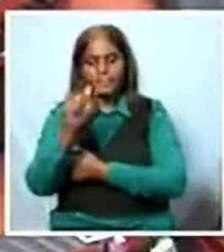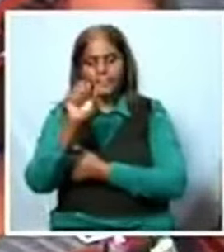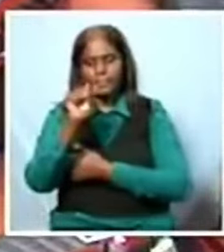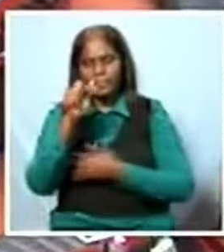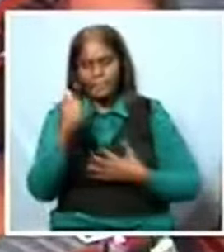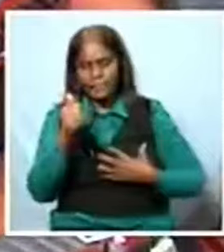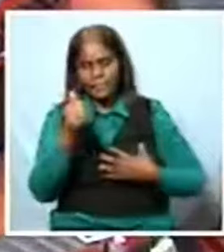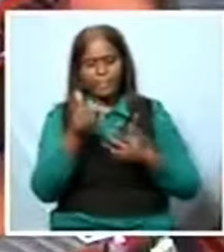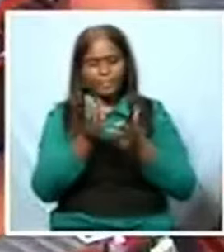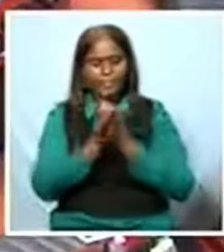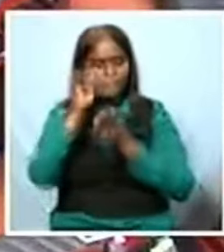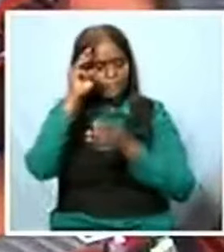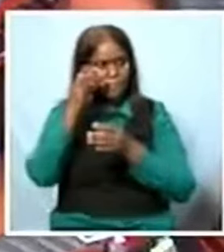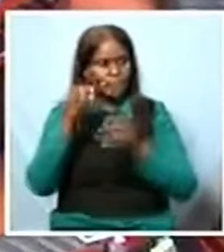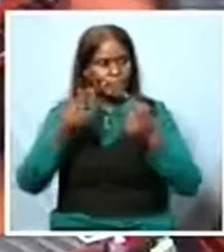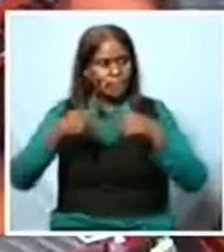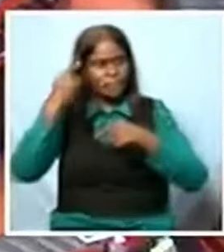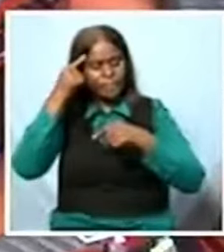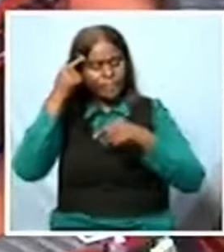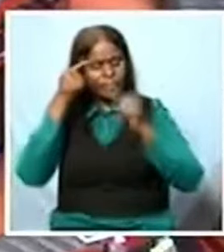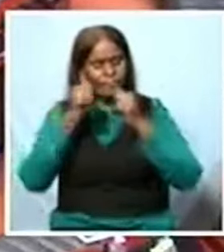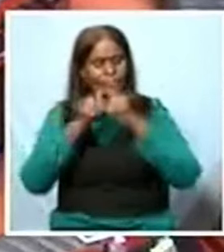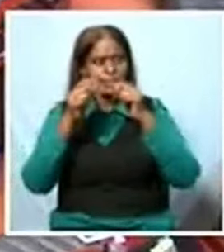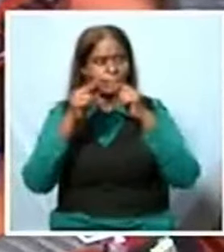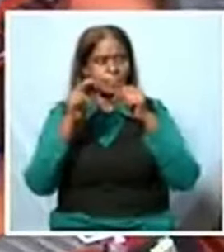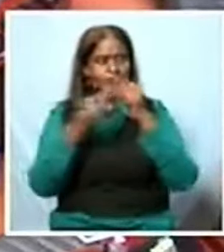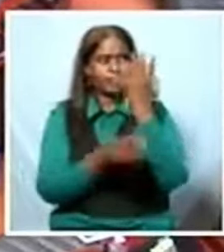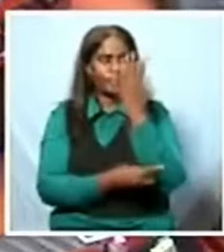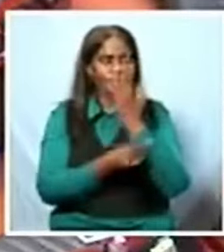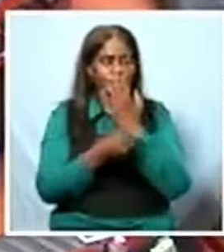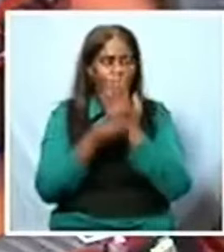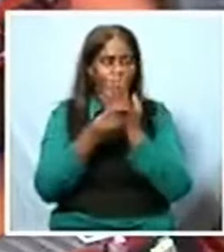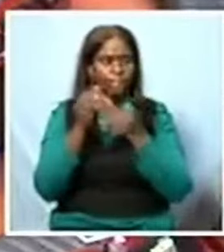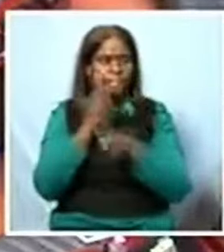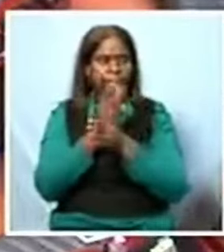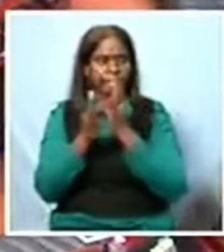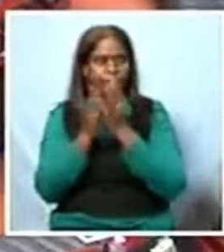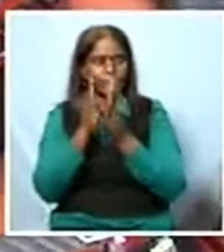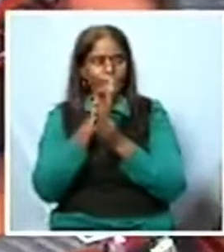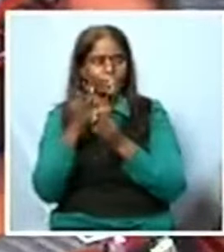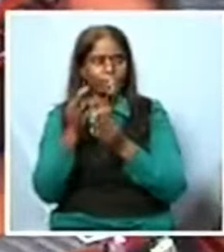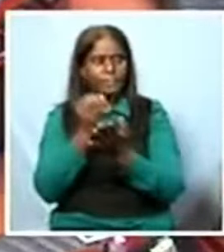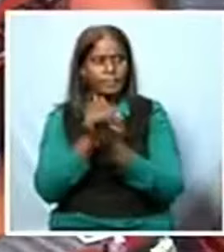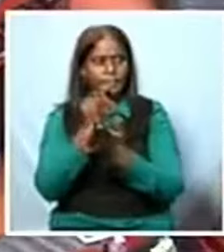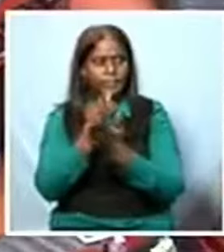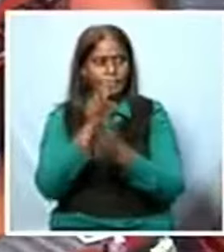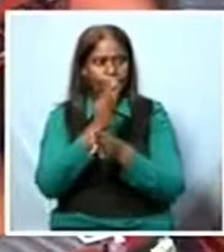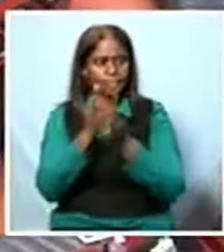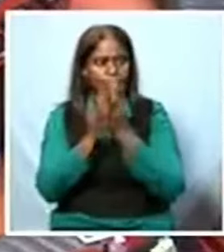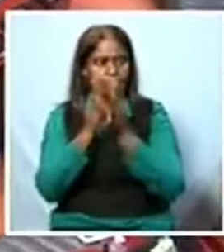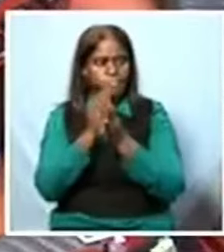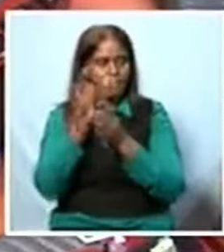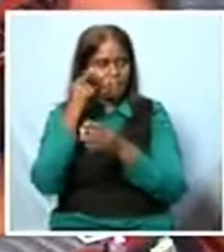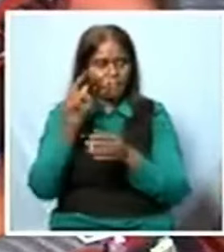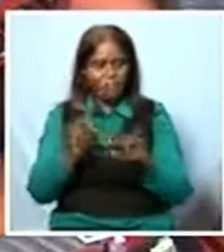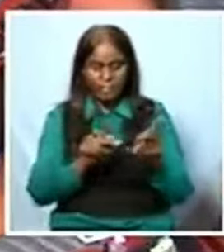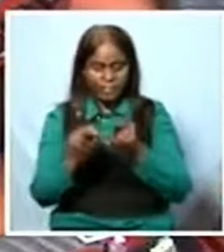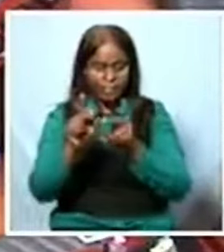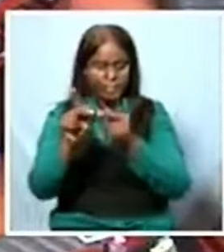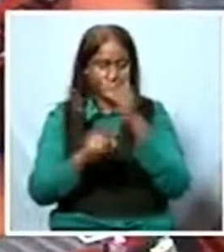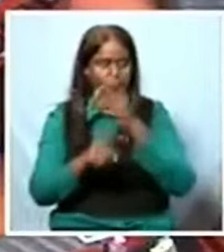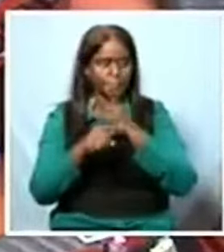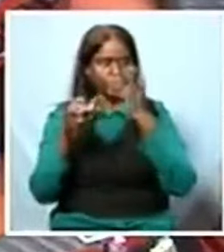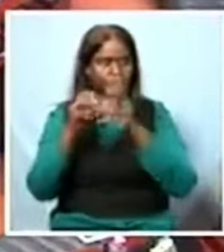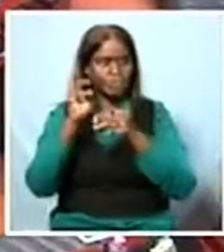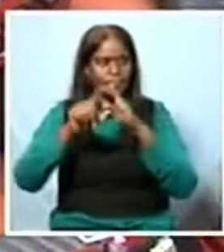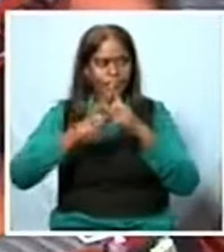Parliament, to ask the Minister of Local Government and Rural Development when the construction of the office infrastructure for Kasenengwa Town Council